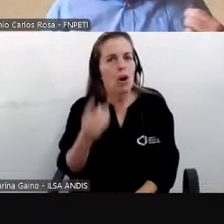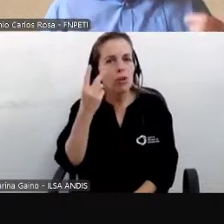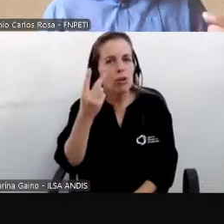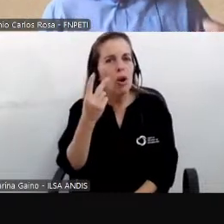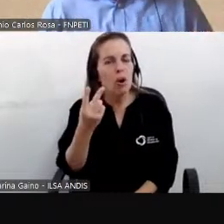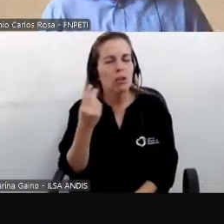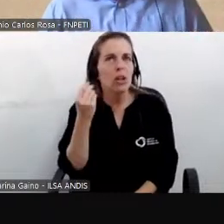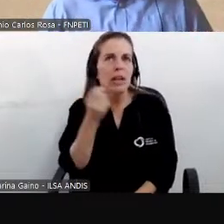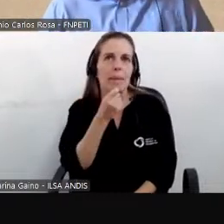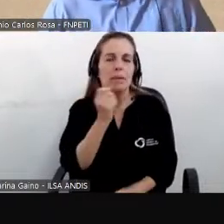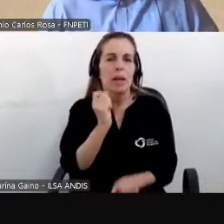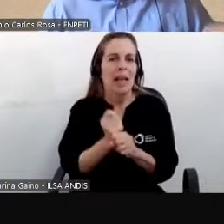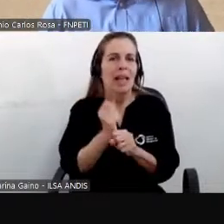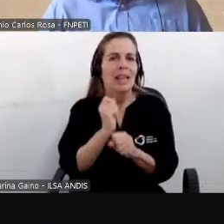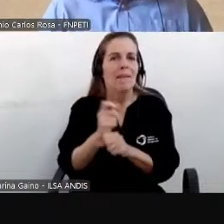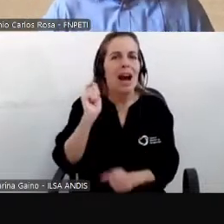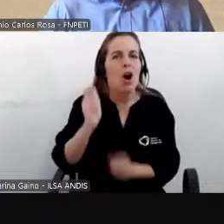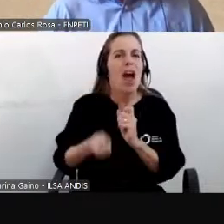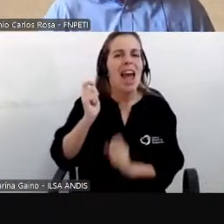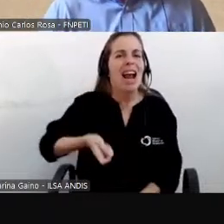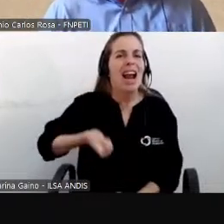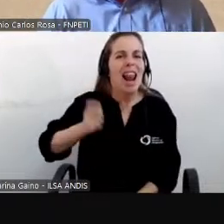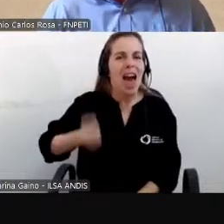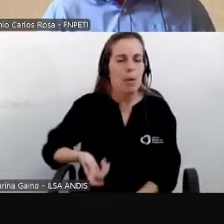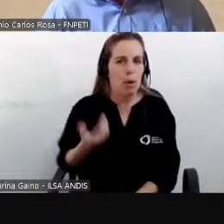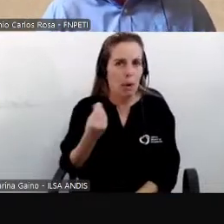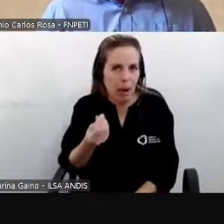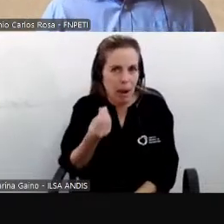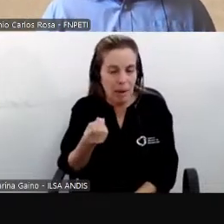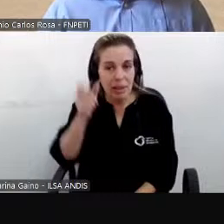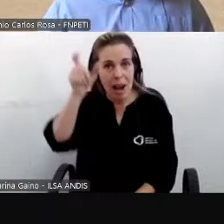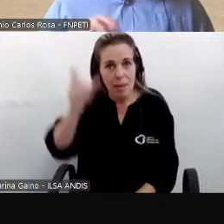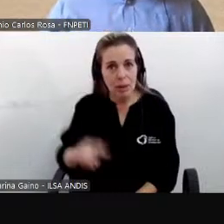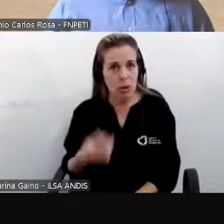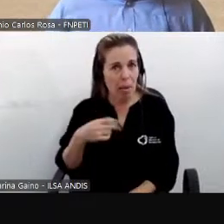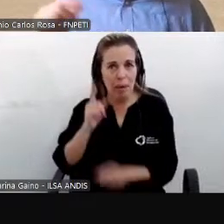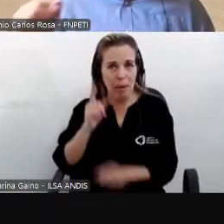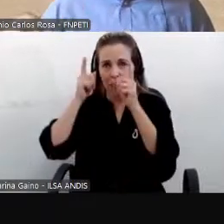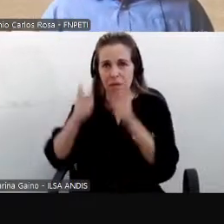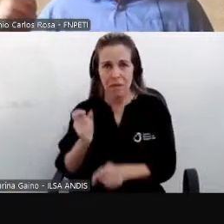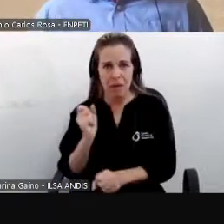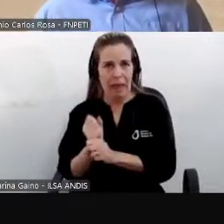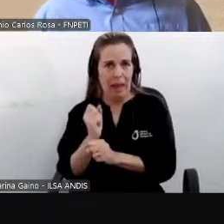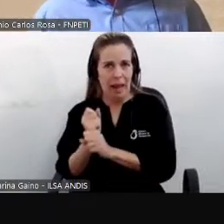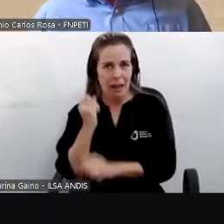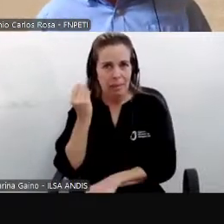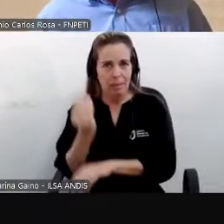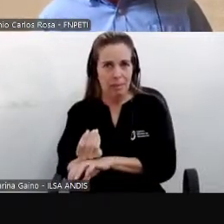are 2 aggravating factors in Brazil. It is also considered slave labor when, in